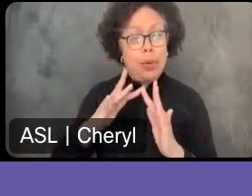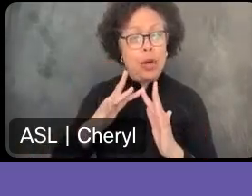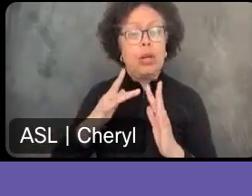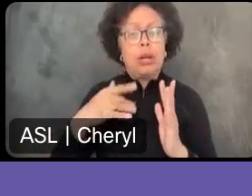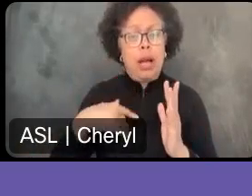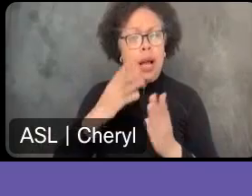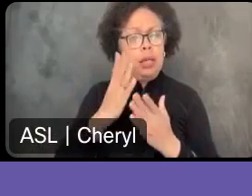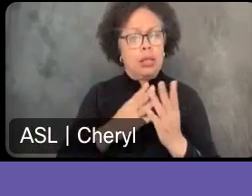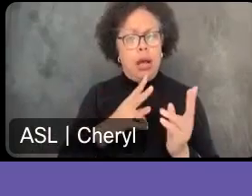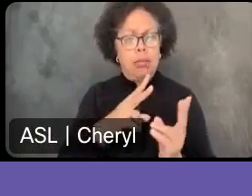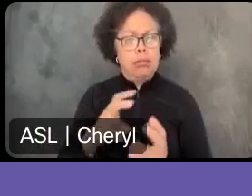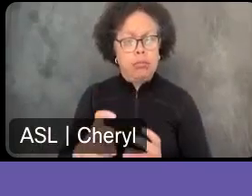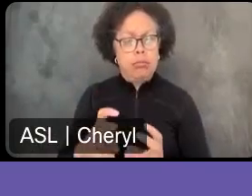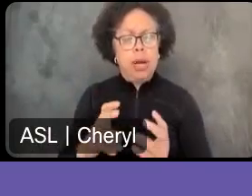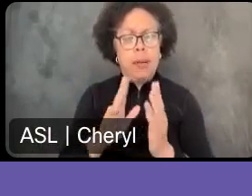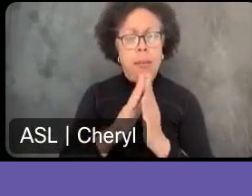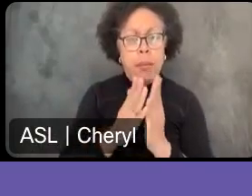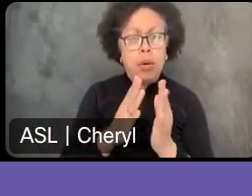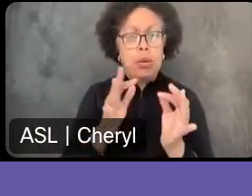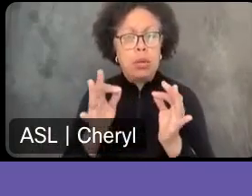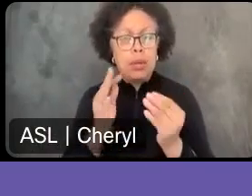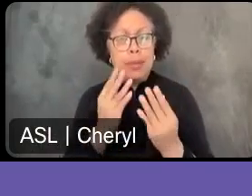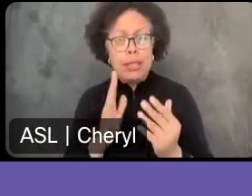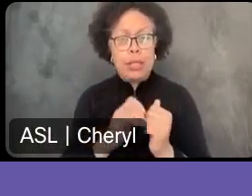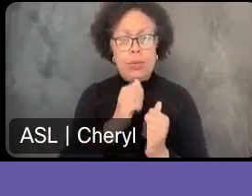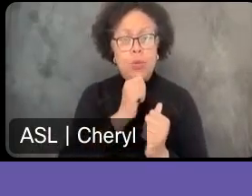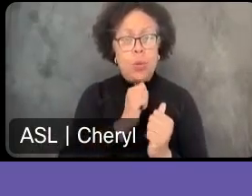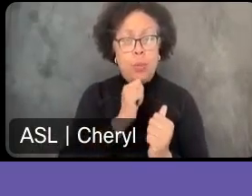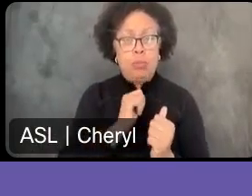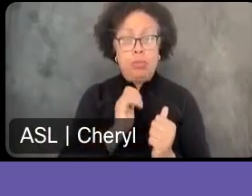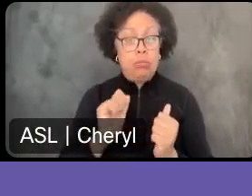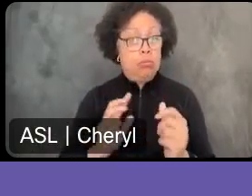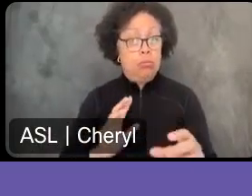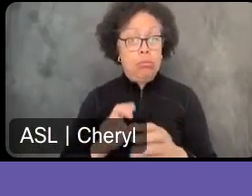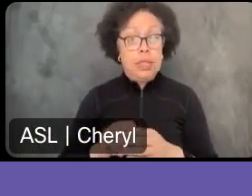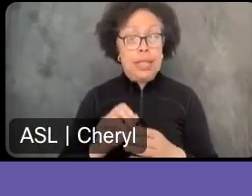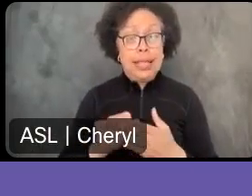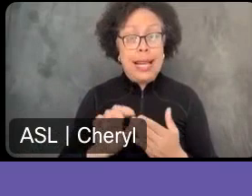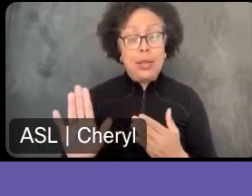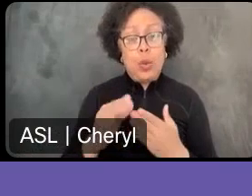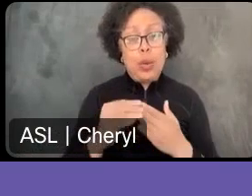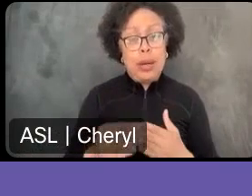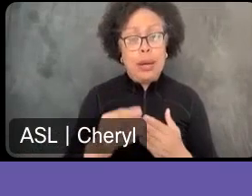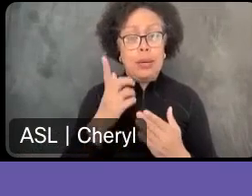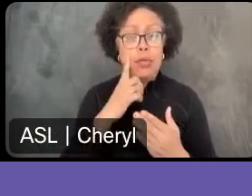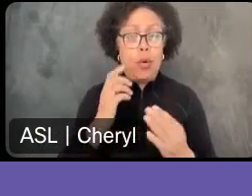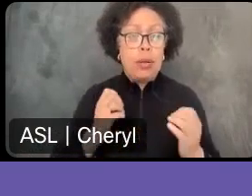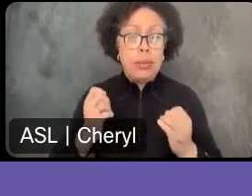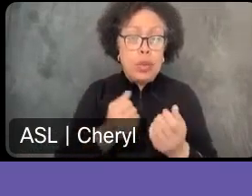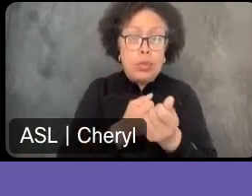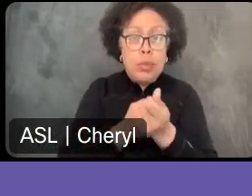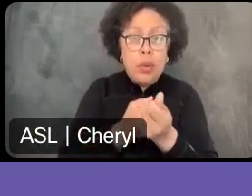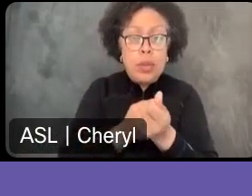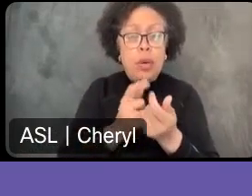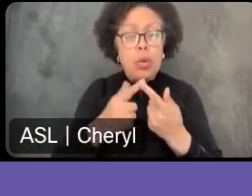with many ideas for coping. These can be incorporated into your guide for emotional support as you explore what